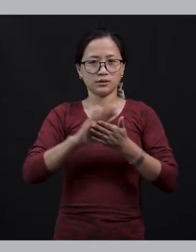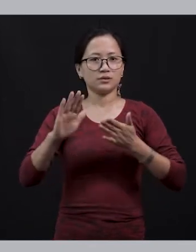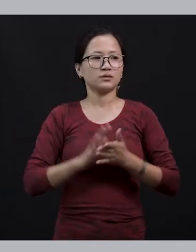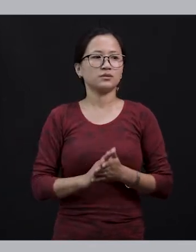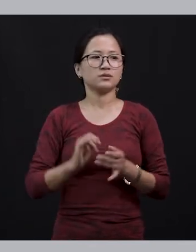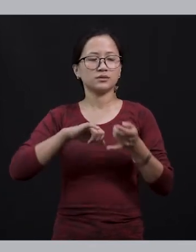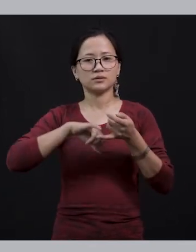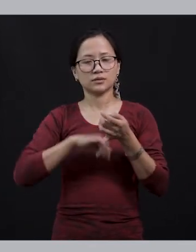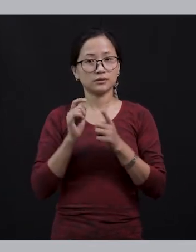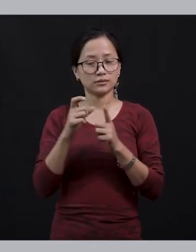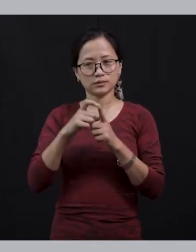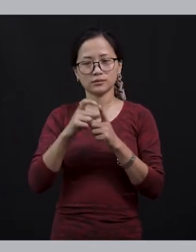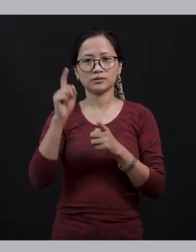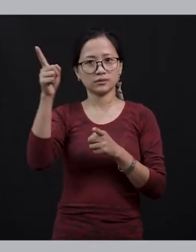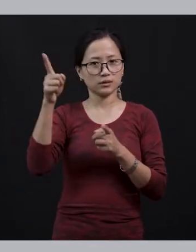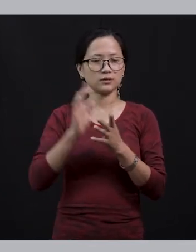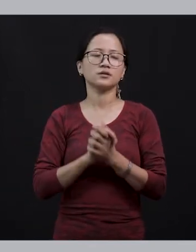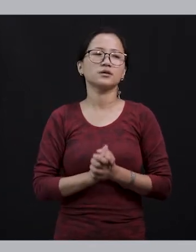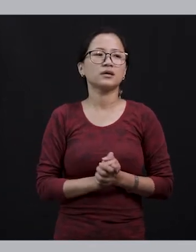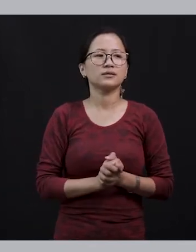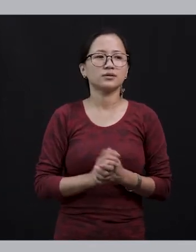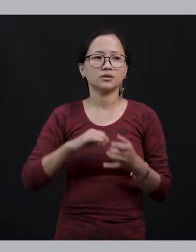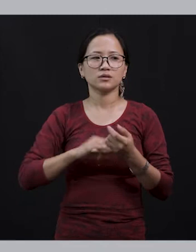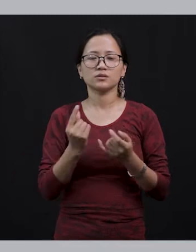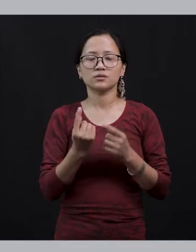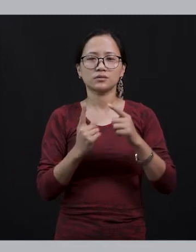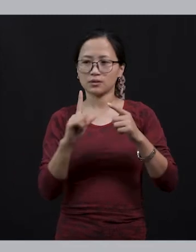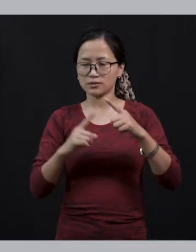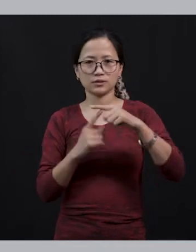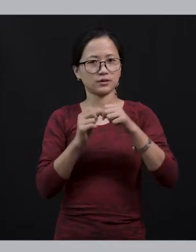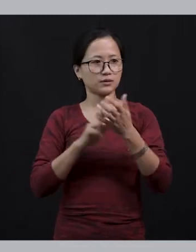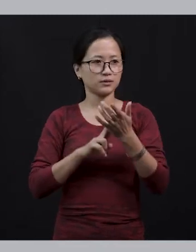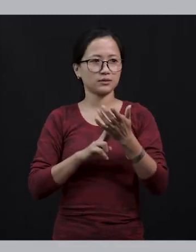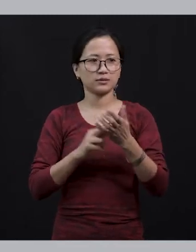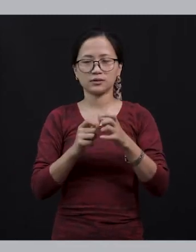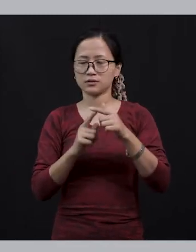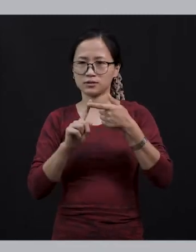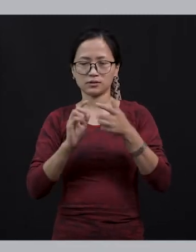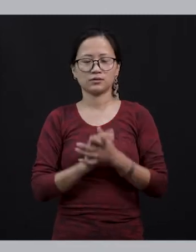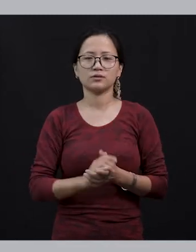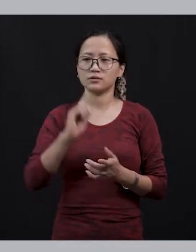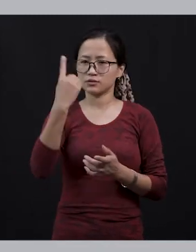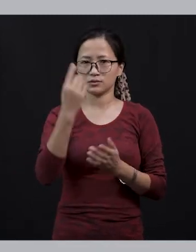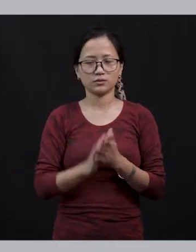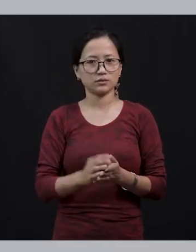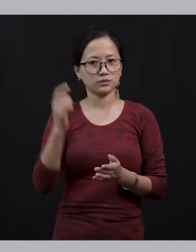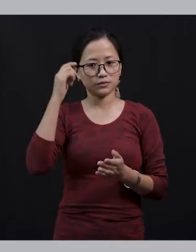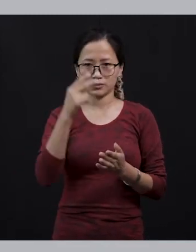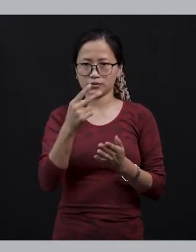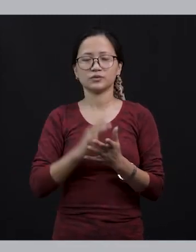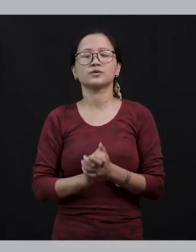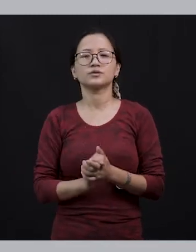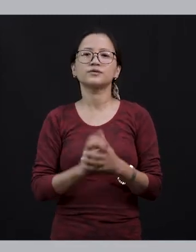Delhi Sultanate, has been divided into 2 parts. So today we are going to be only concentrating on the first part. So this